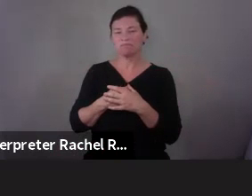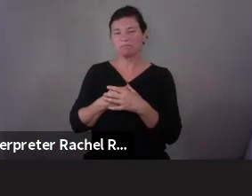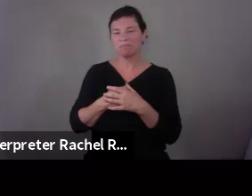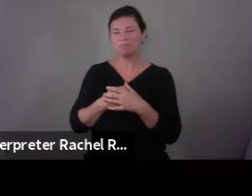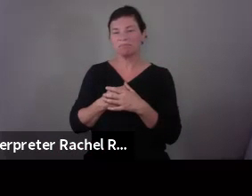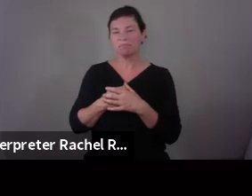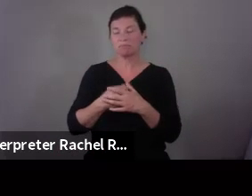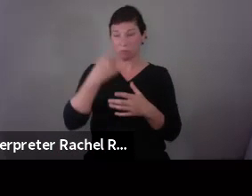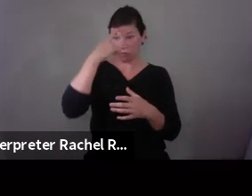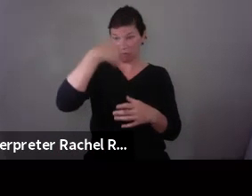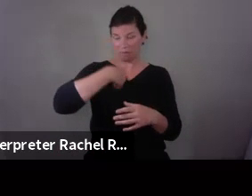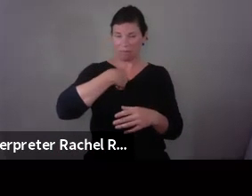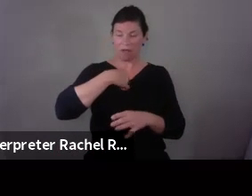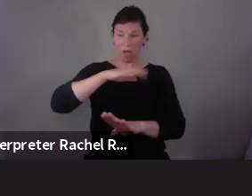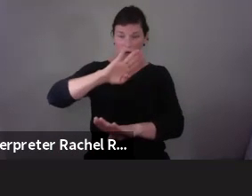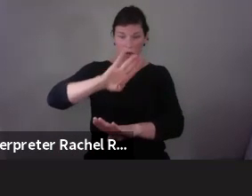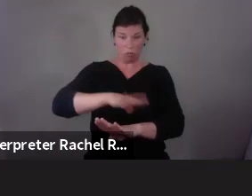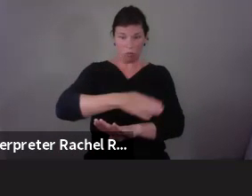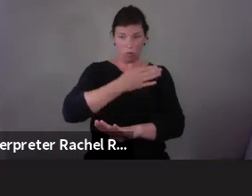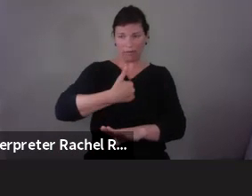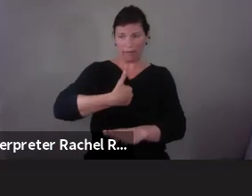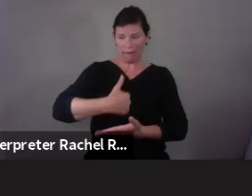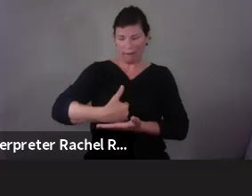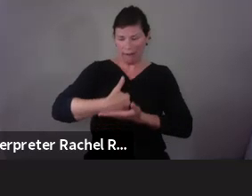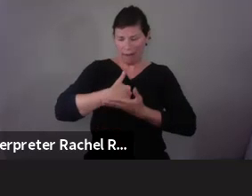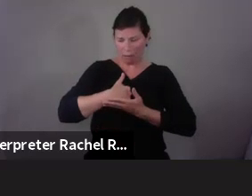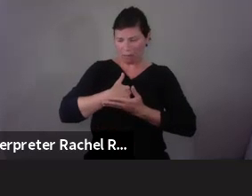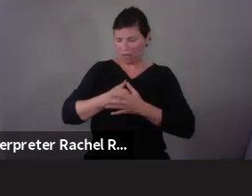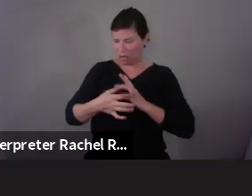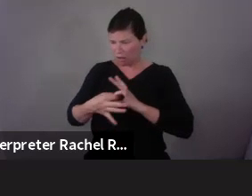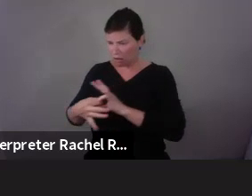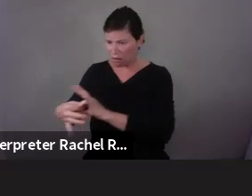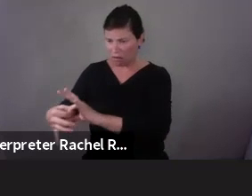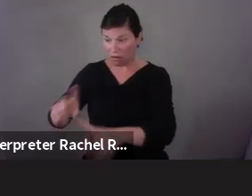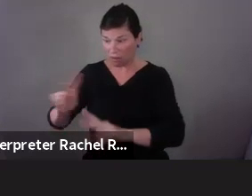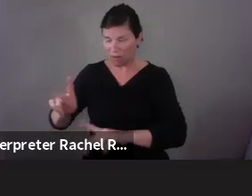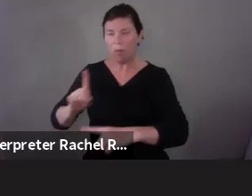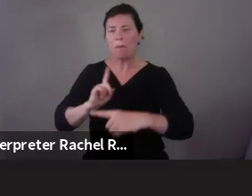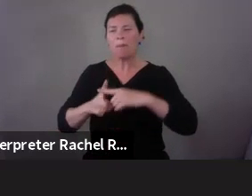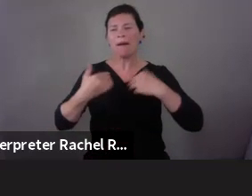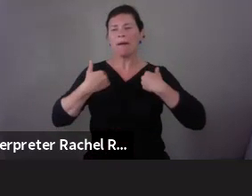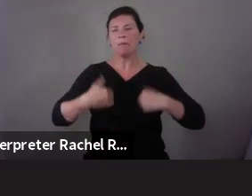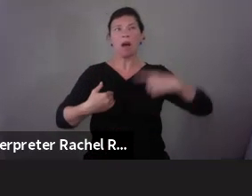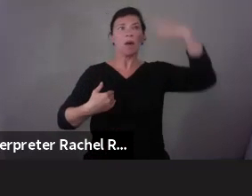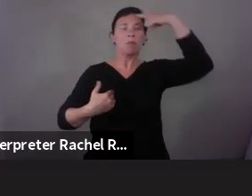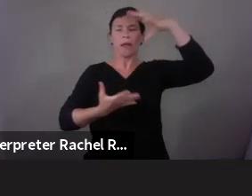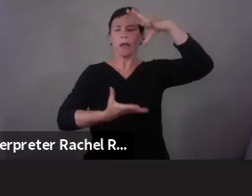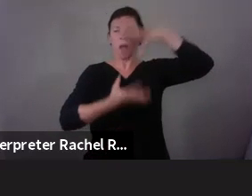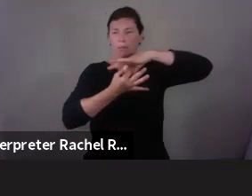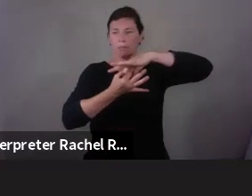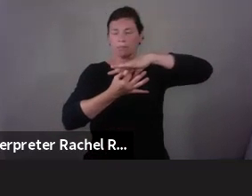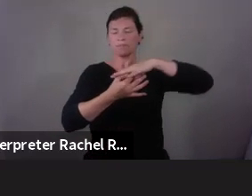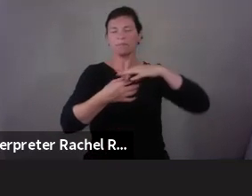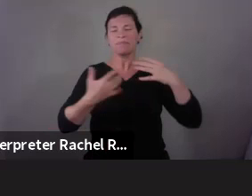music not only connects me to people, but it connects my brain. Like, I have these little misfires